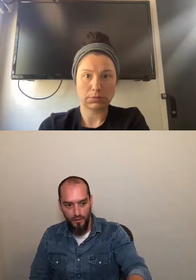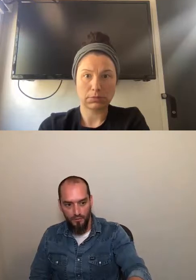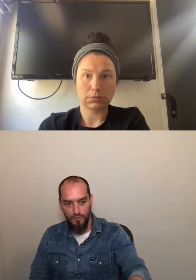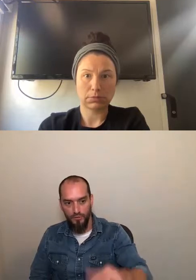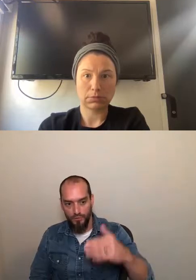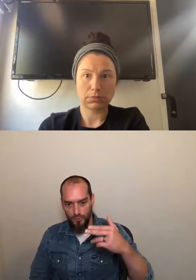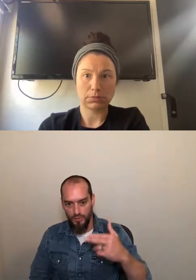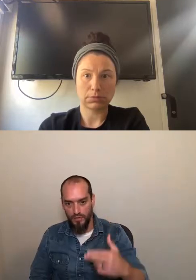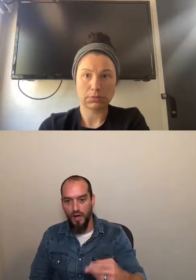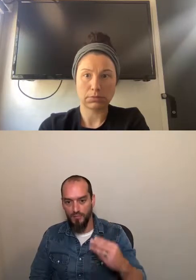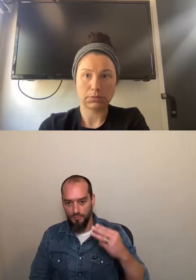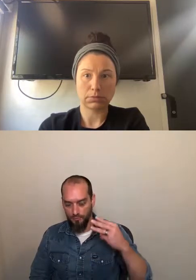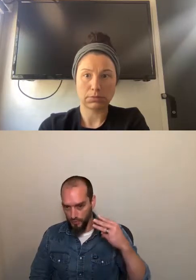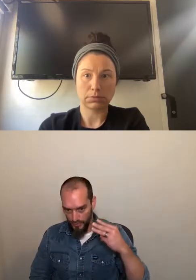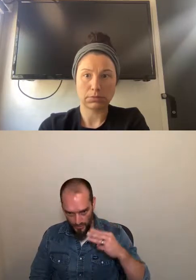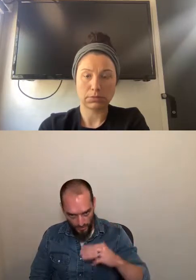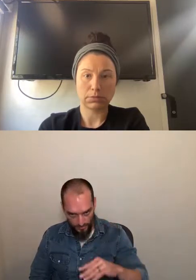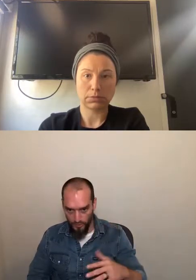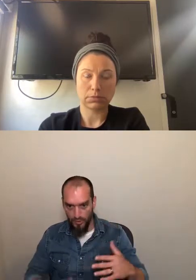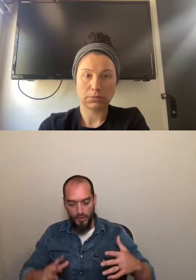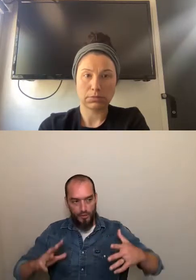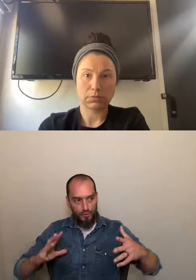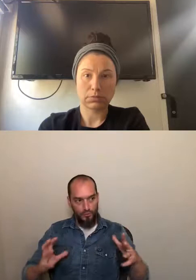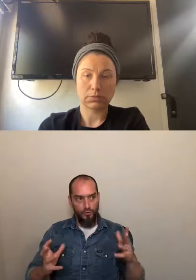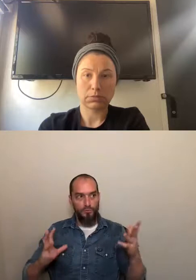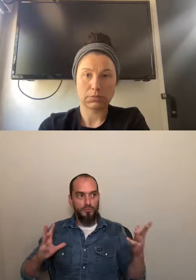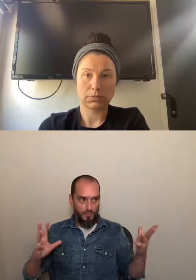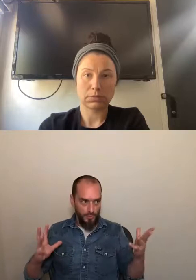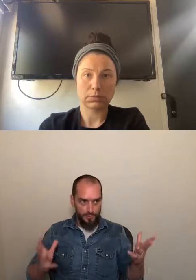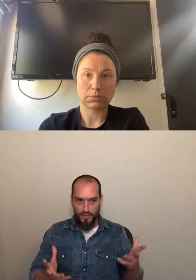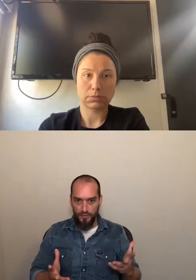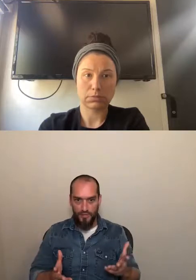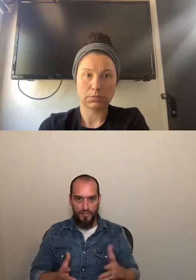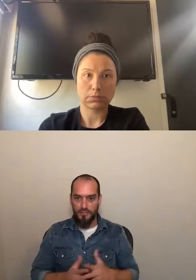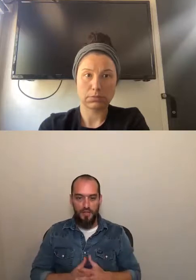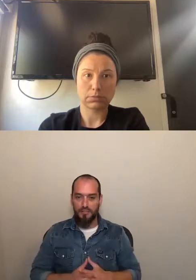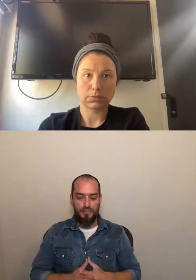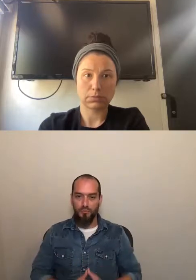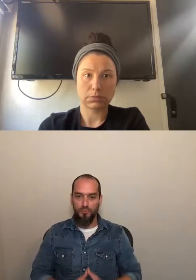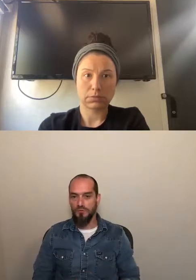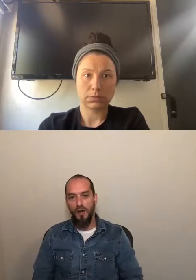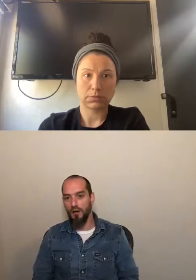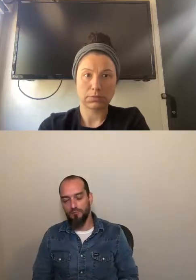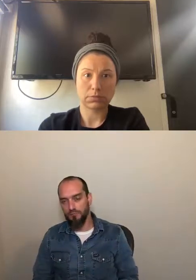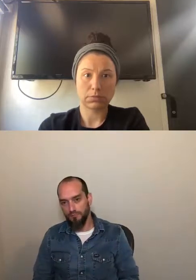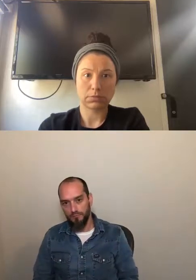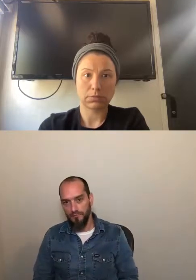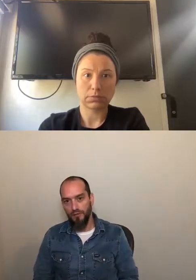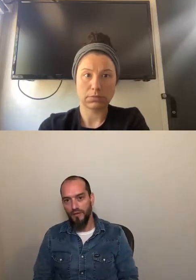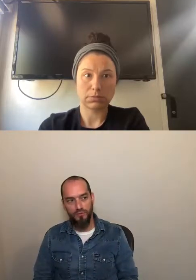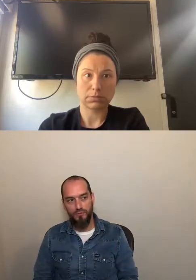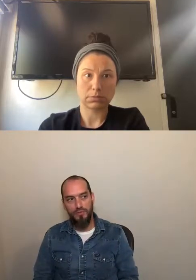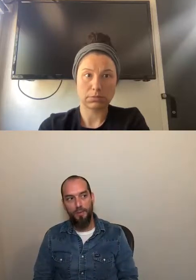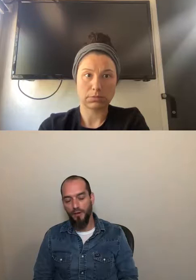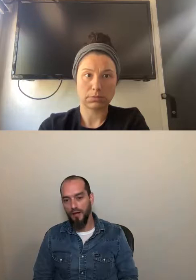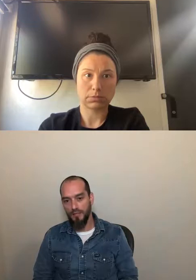between all of you, between us, between the other groups or people that are taking a stance, this won't stop. They'll